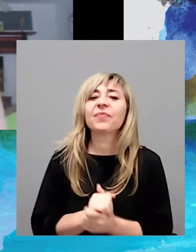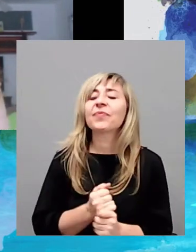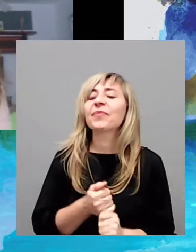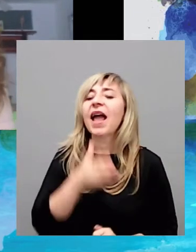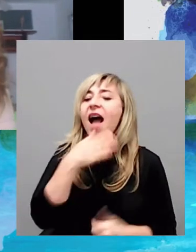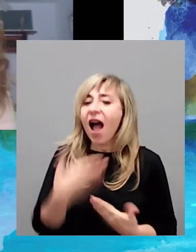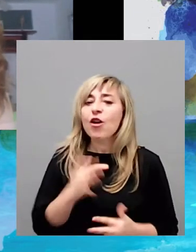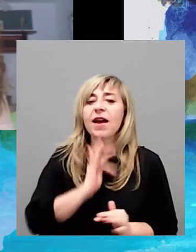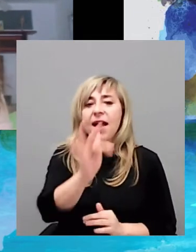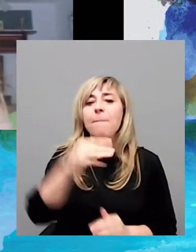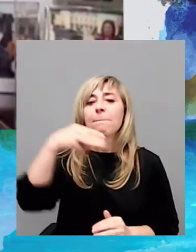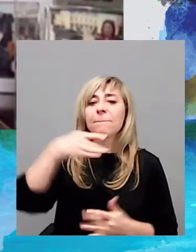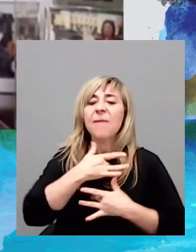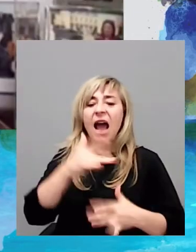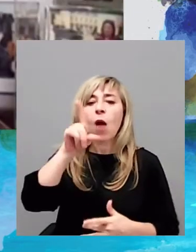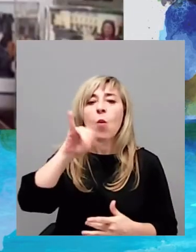Baringo has the floor.